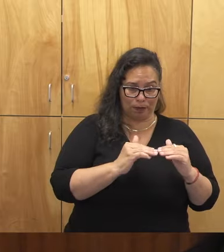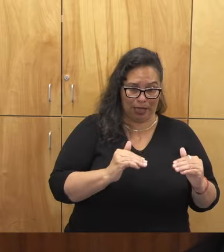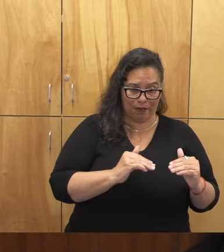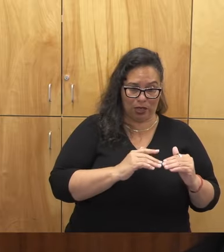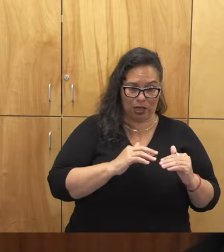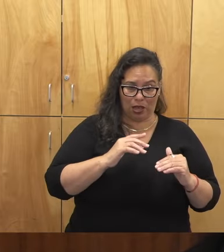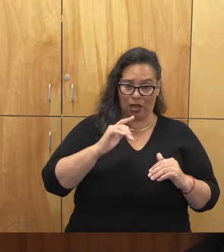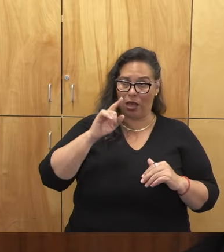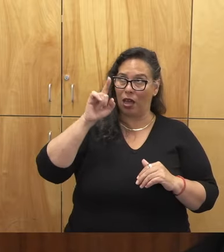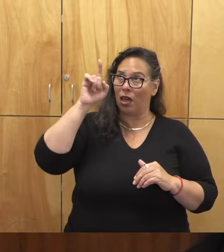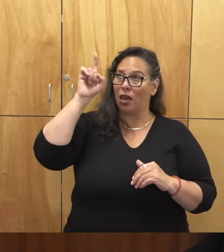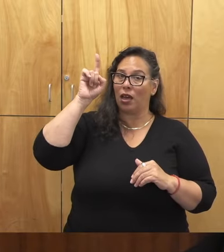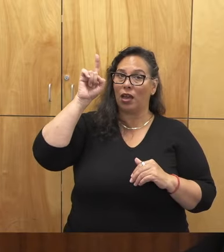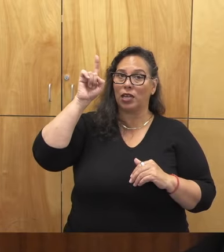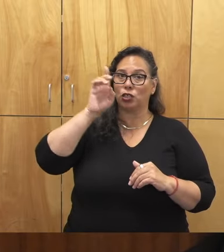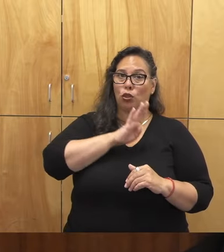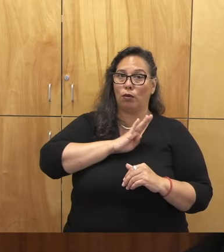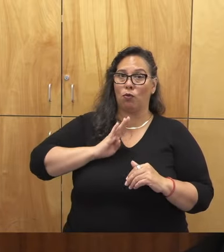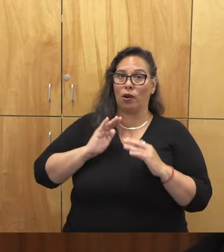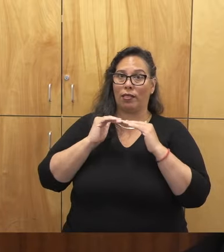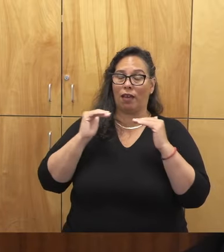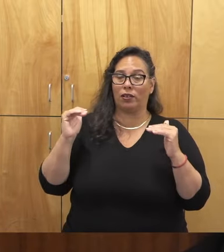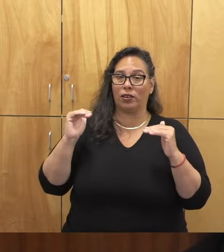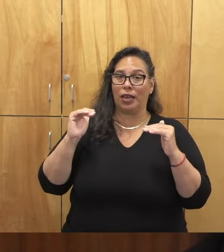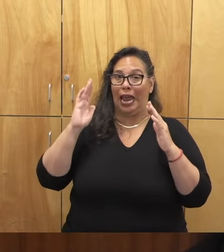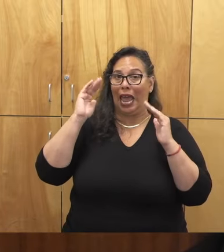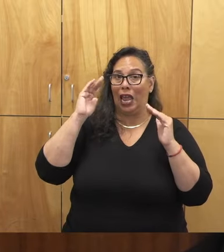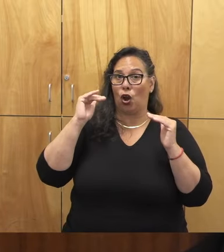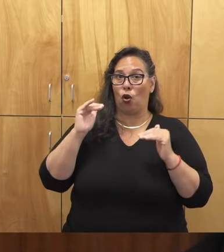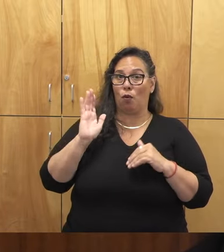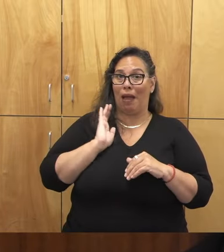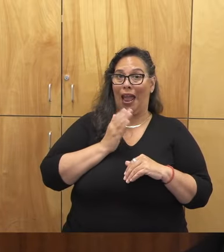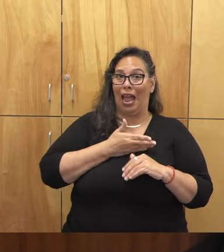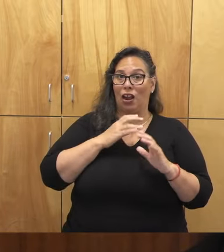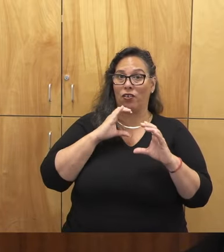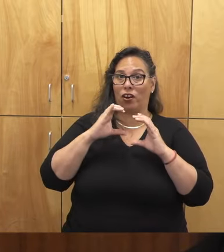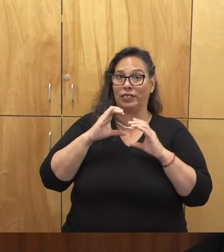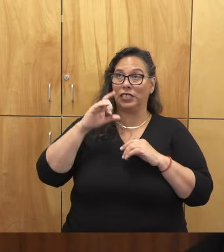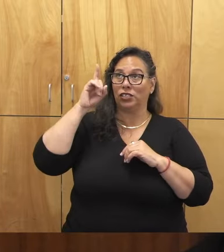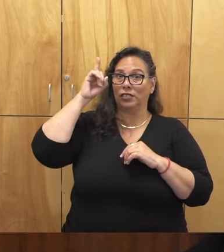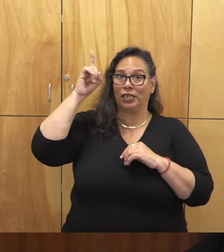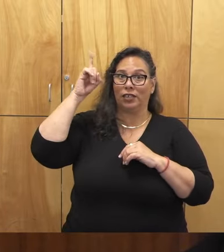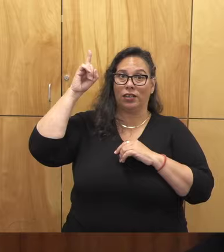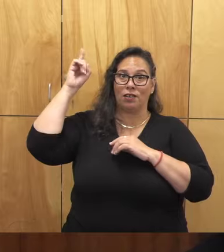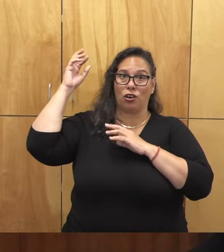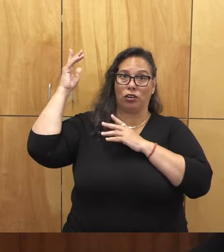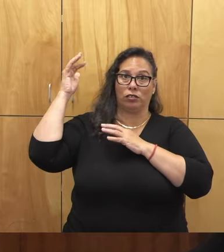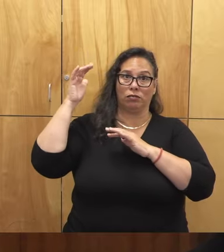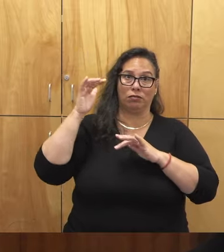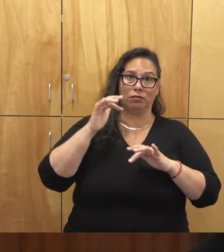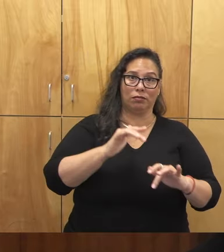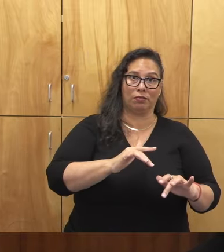these conversations, and I would hope that the conversations that we're having are also being shared with you too.